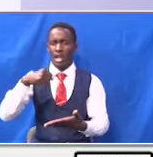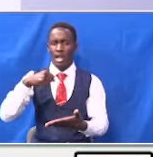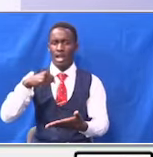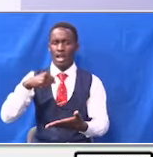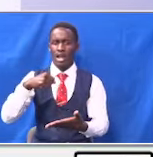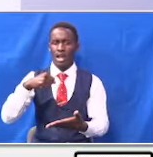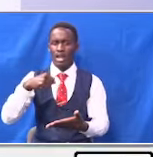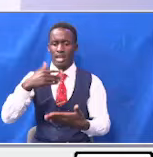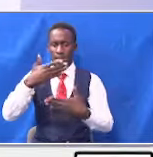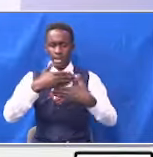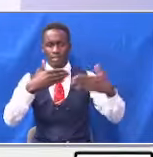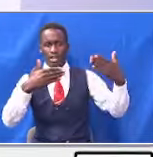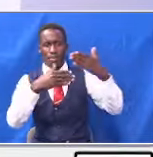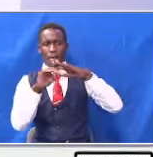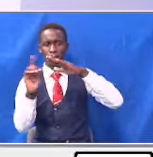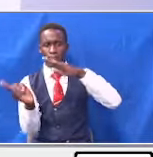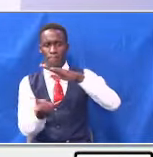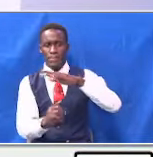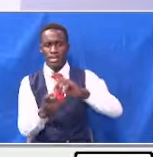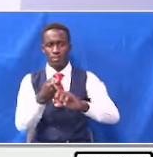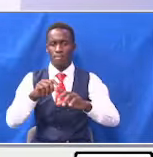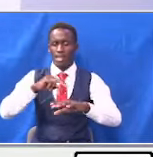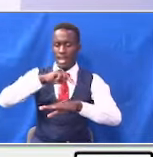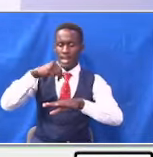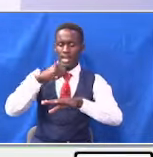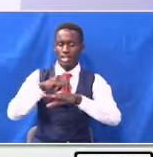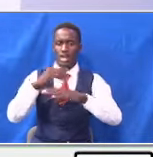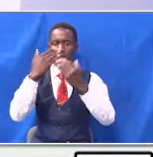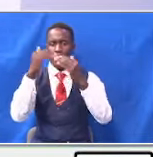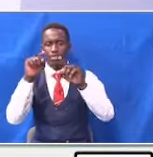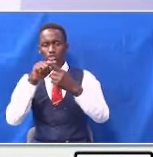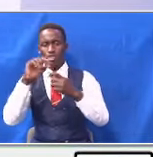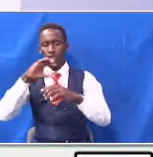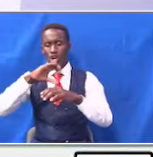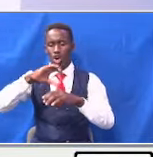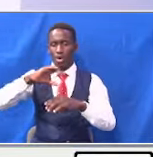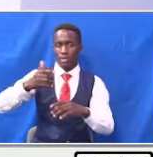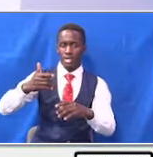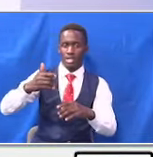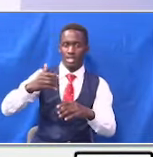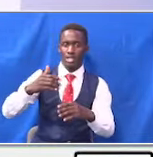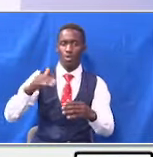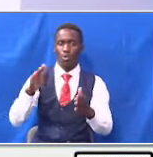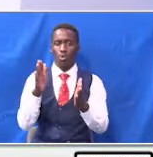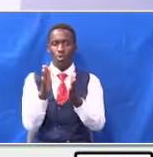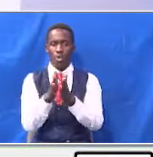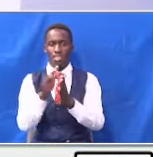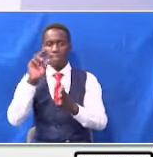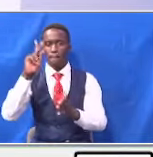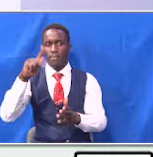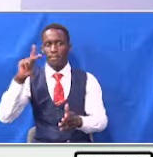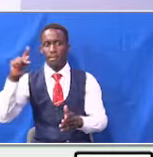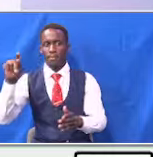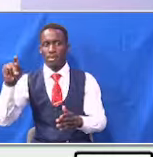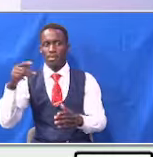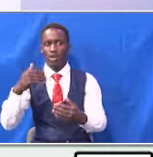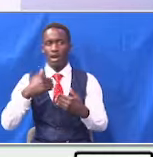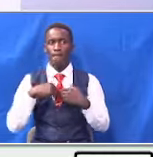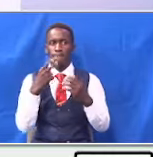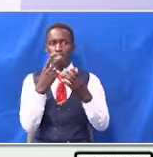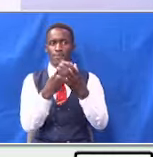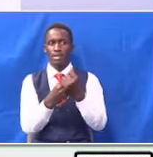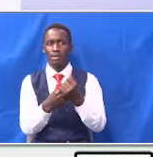ministry that is from national level through county up to community with PPP, so that partnership becomes part of our ethic.